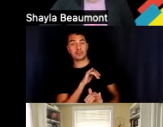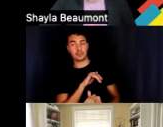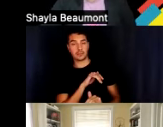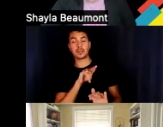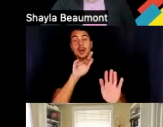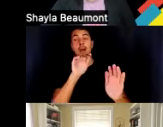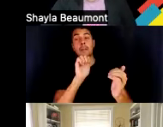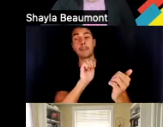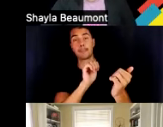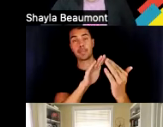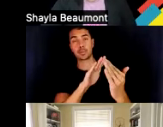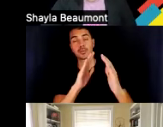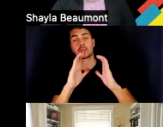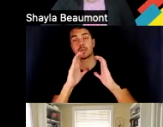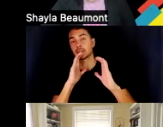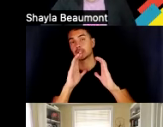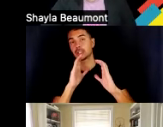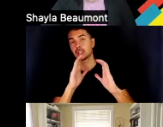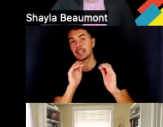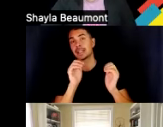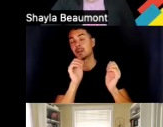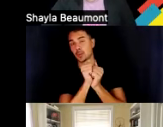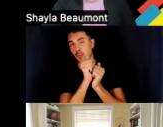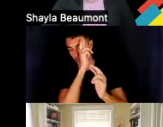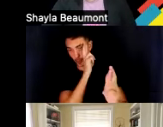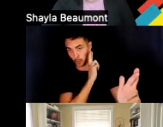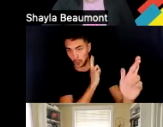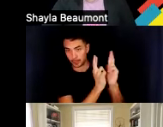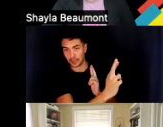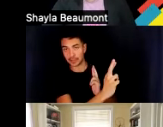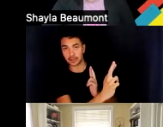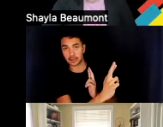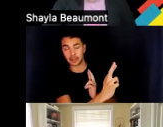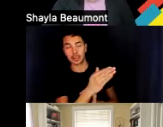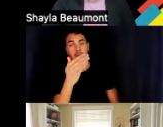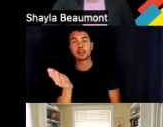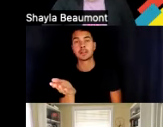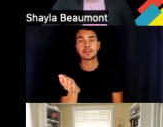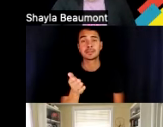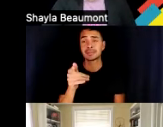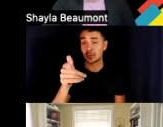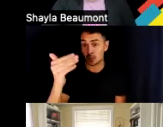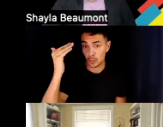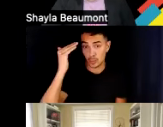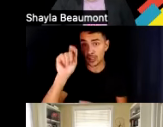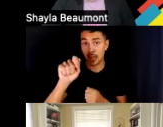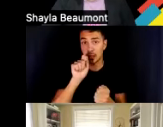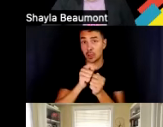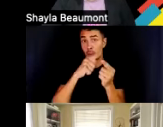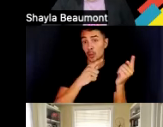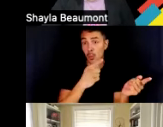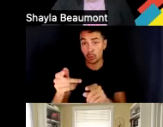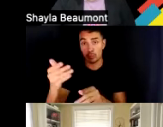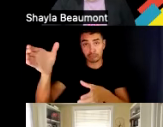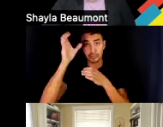approach conversations in a respectful way as well, because we don't necessarily know what might be going on. You